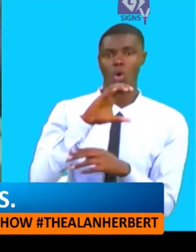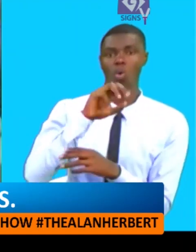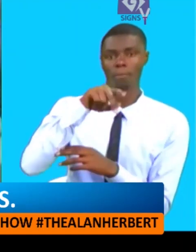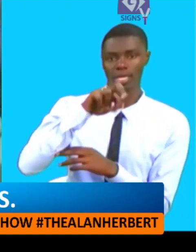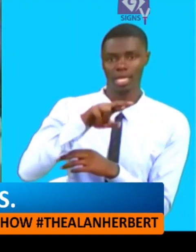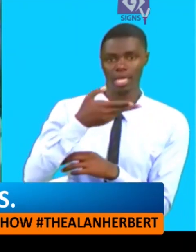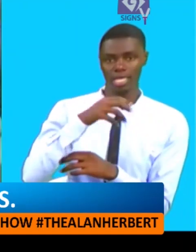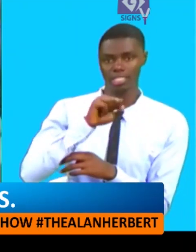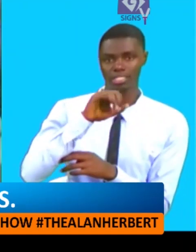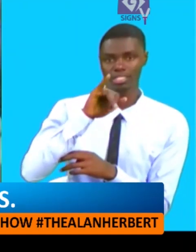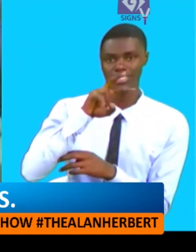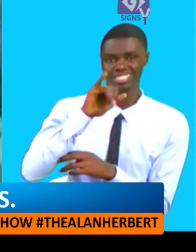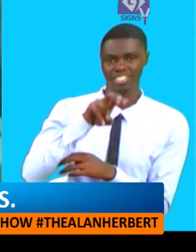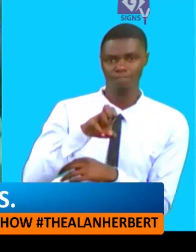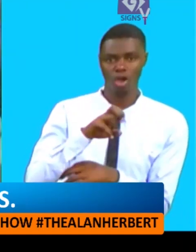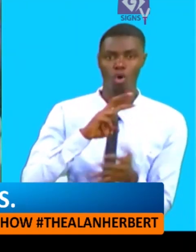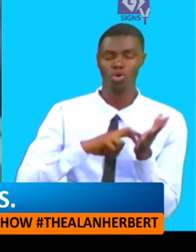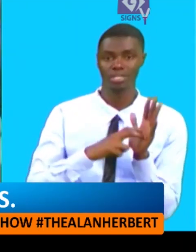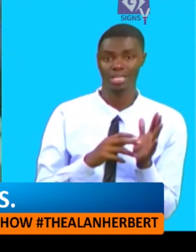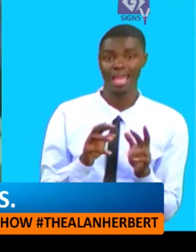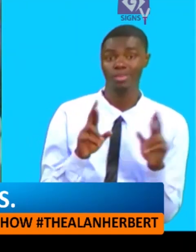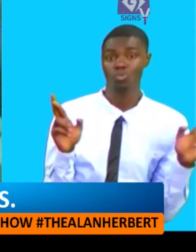contract is willing to